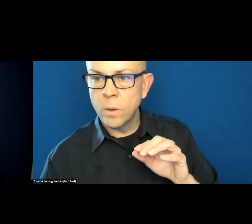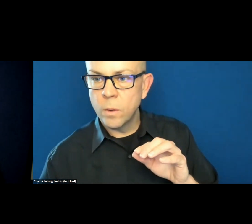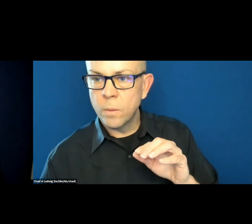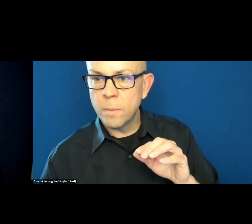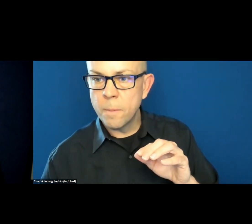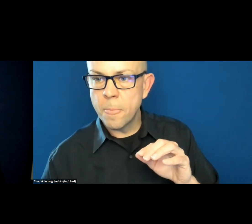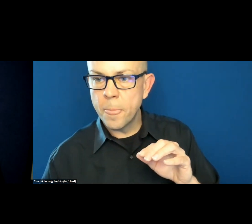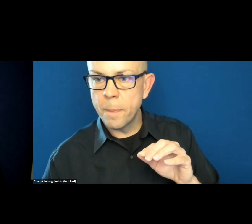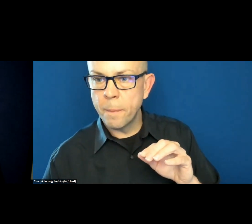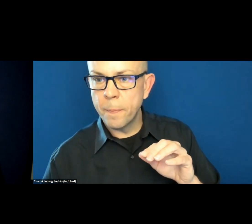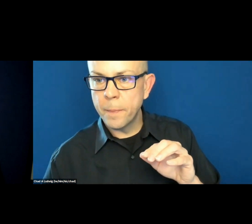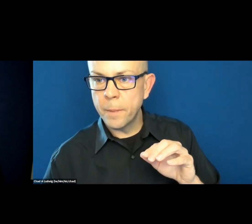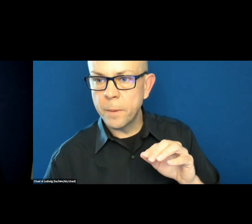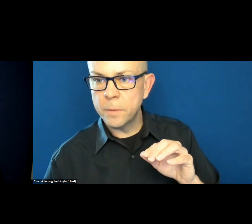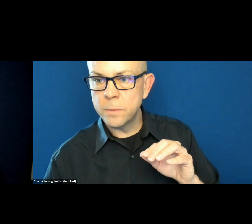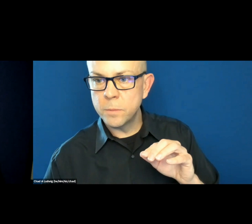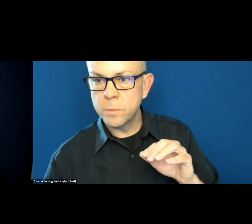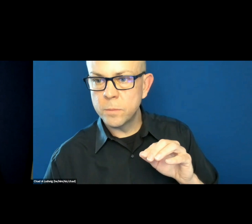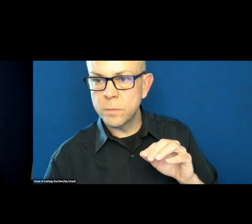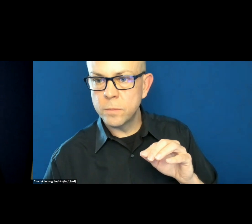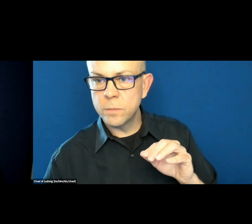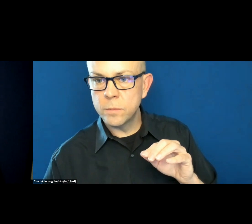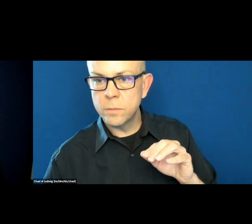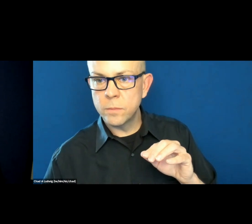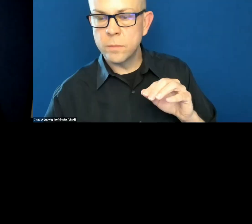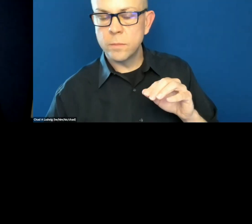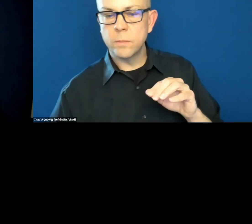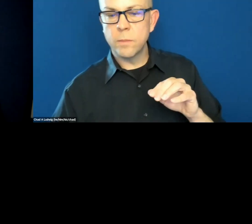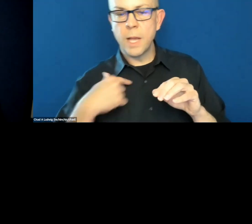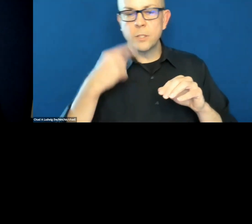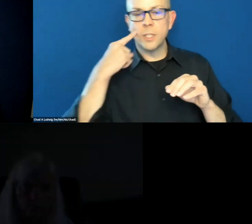Let's see if I can fix this up here.